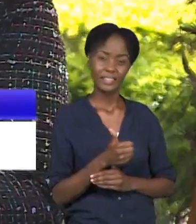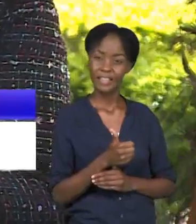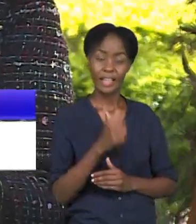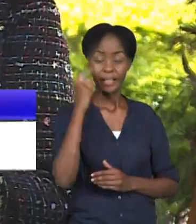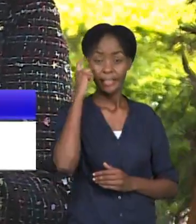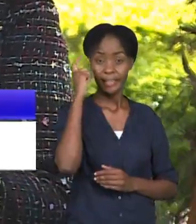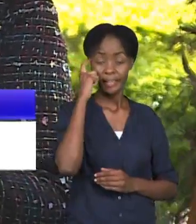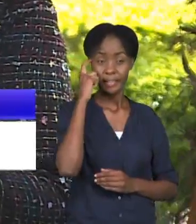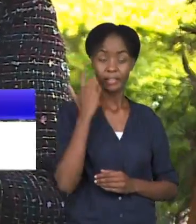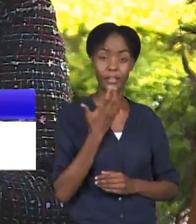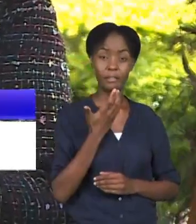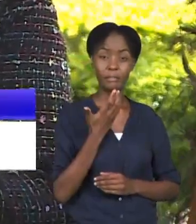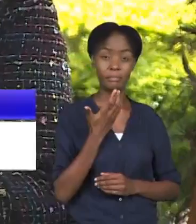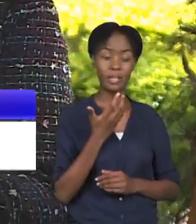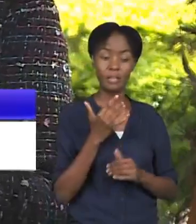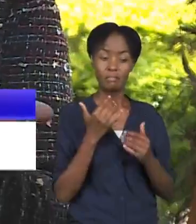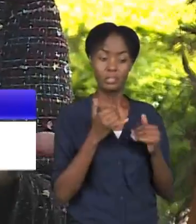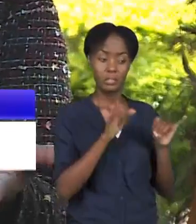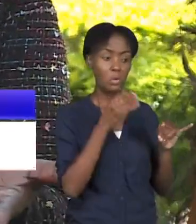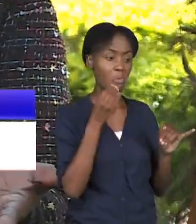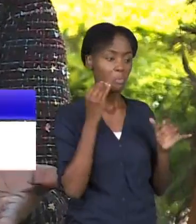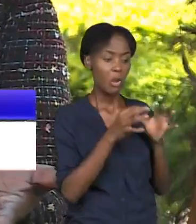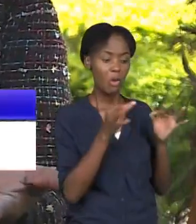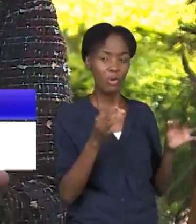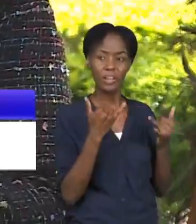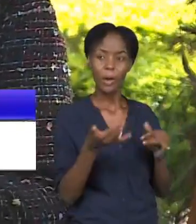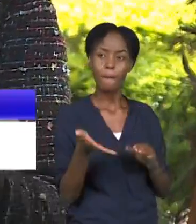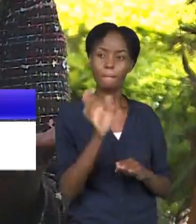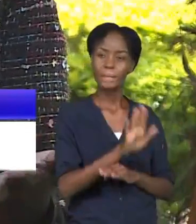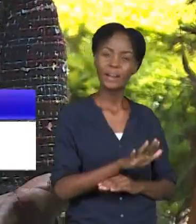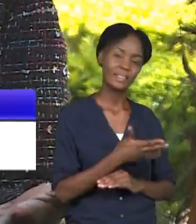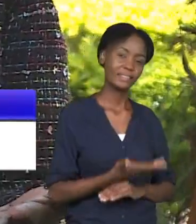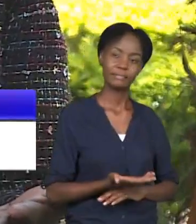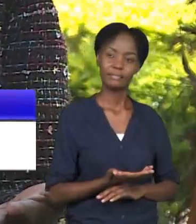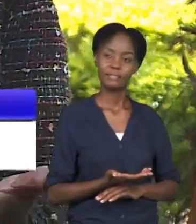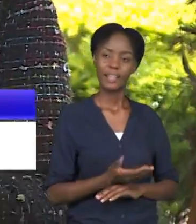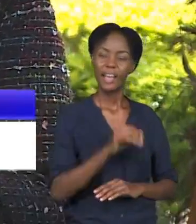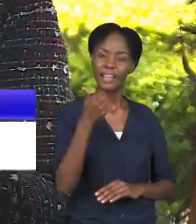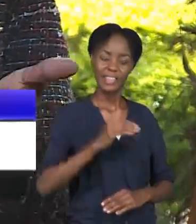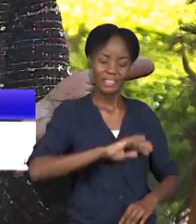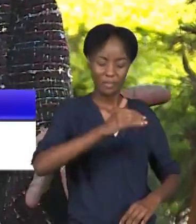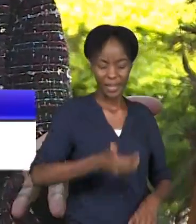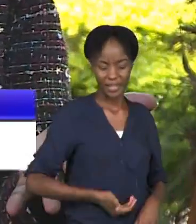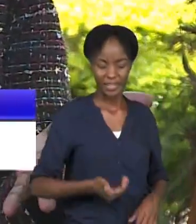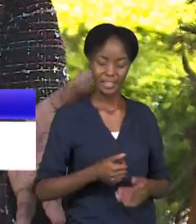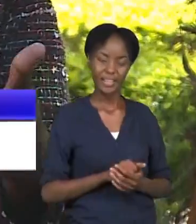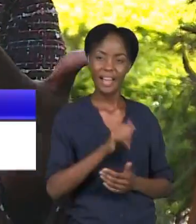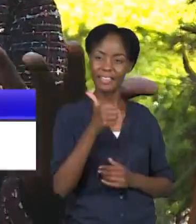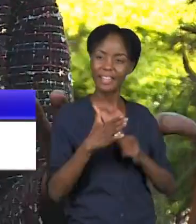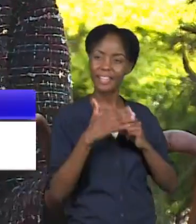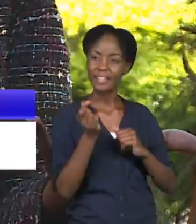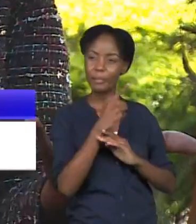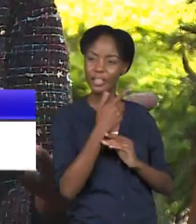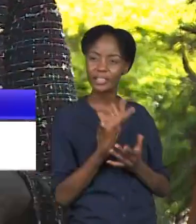also staying away so long, some have gone back with those changes. Some have gone back expectant. Some in the 9 months, they even